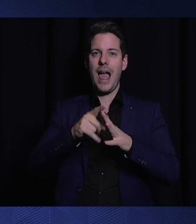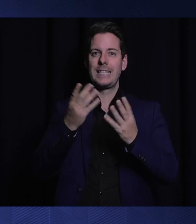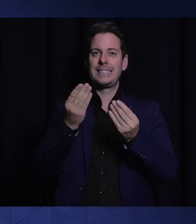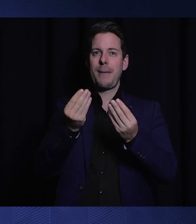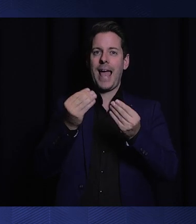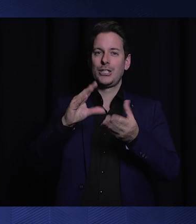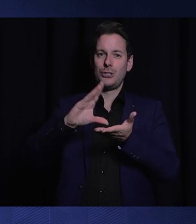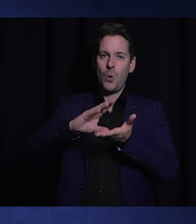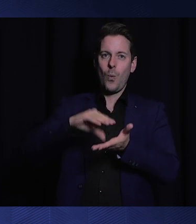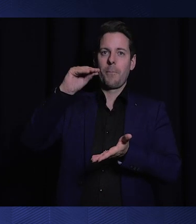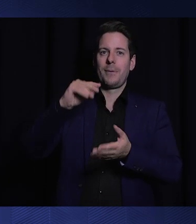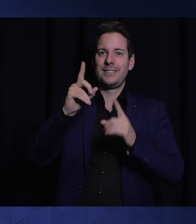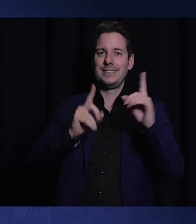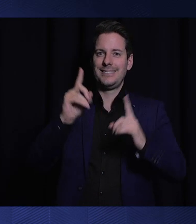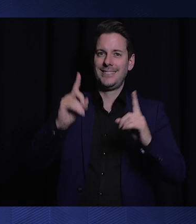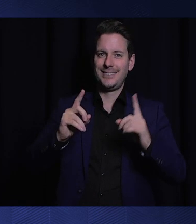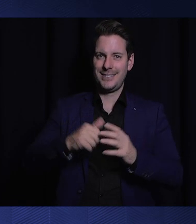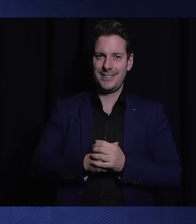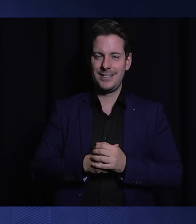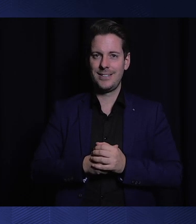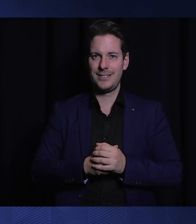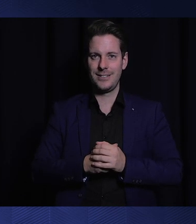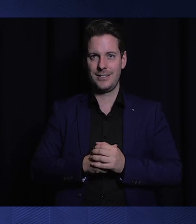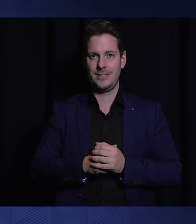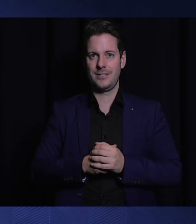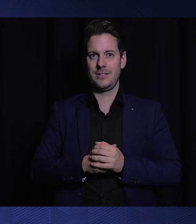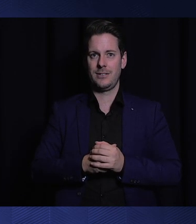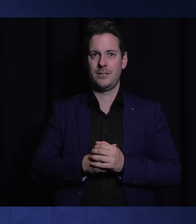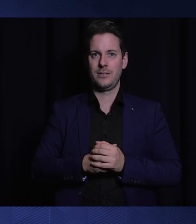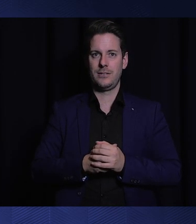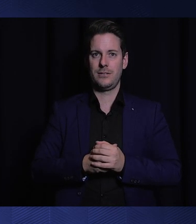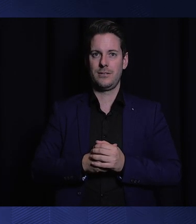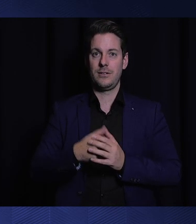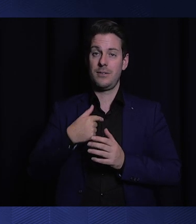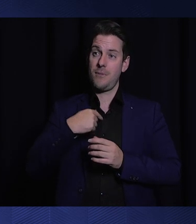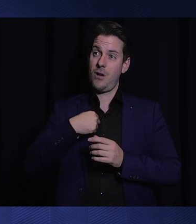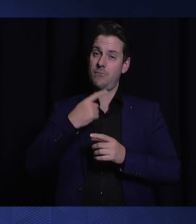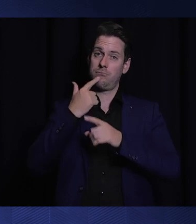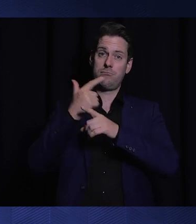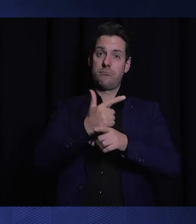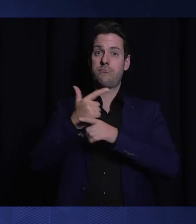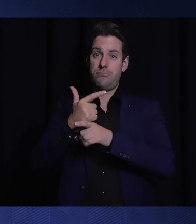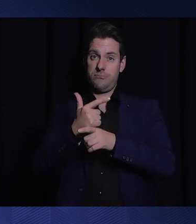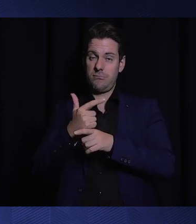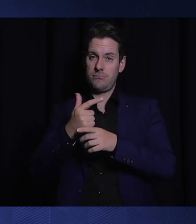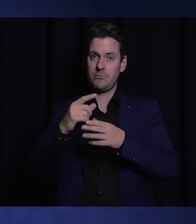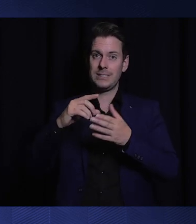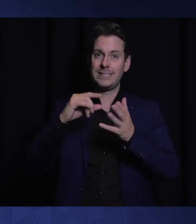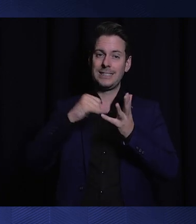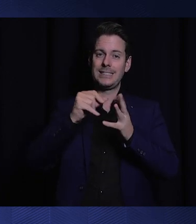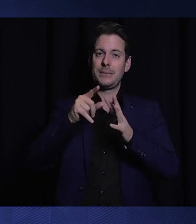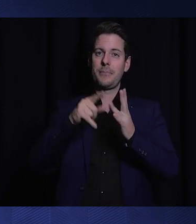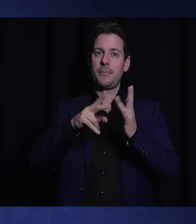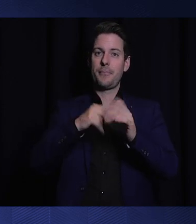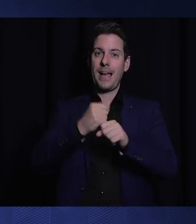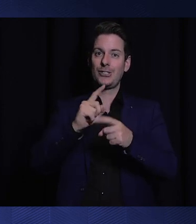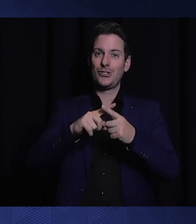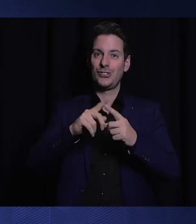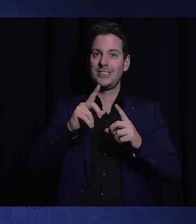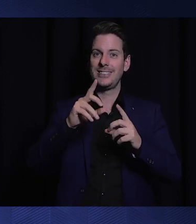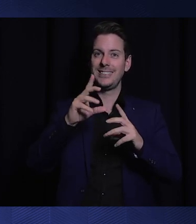My topic today is practice of sponge city construction in China.